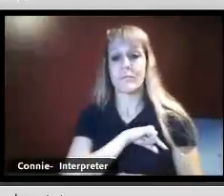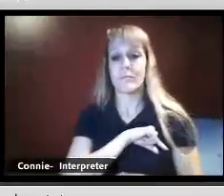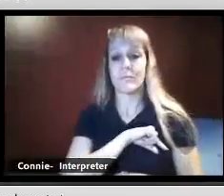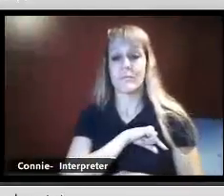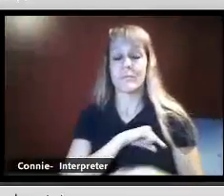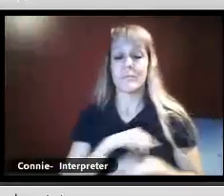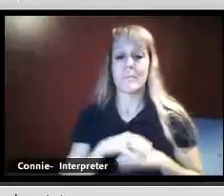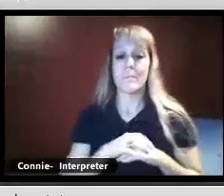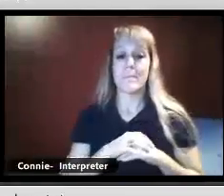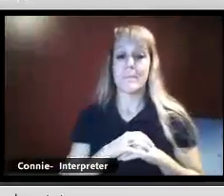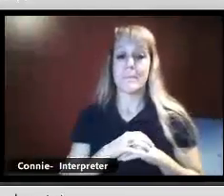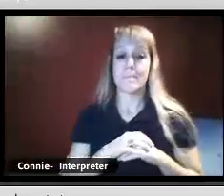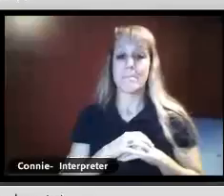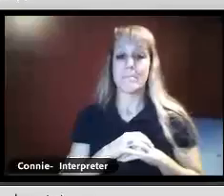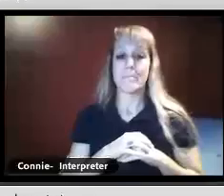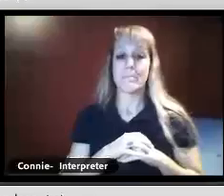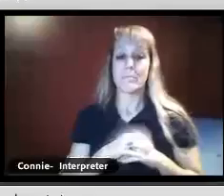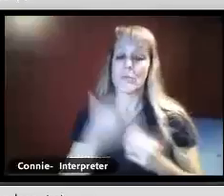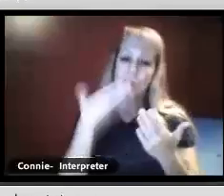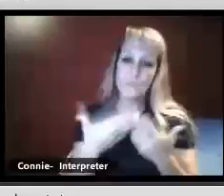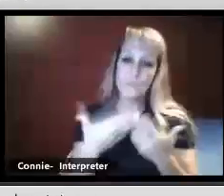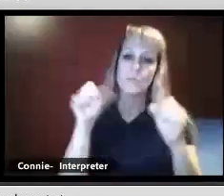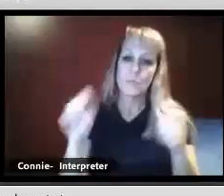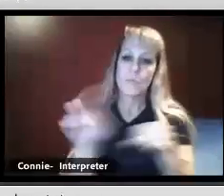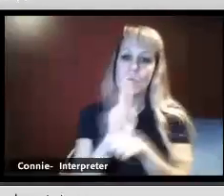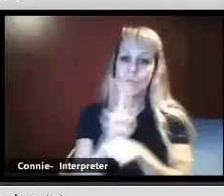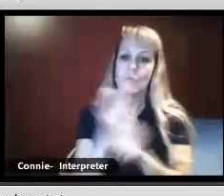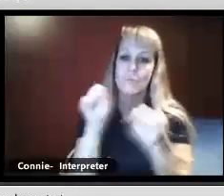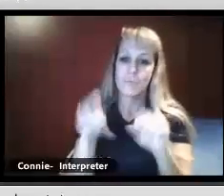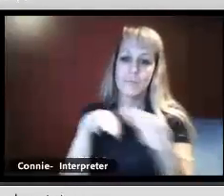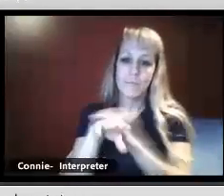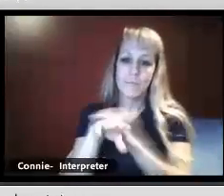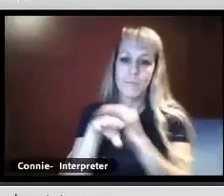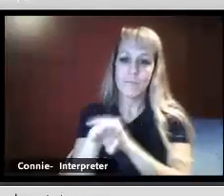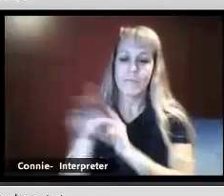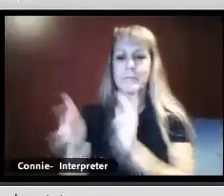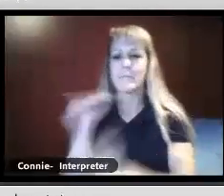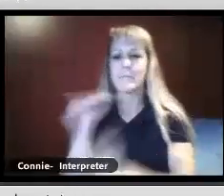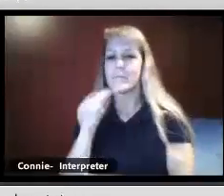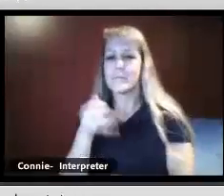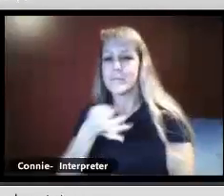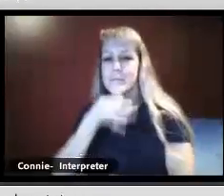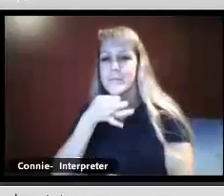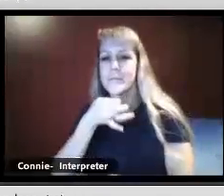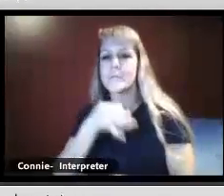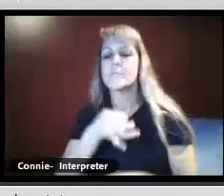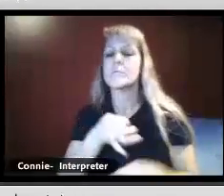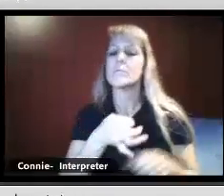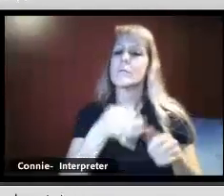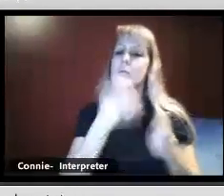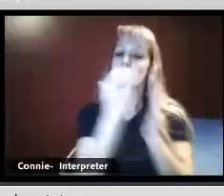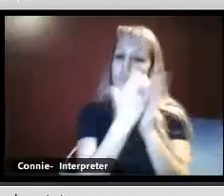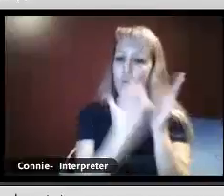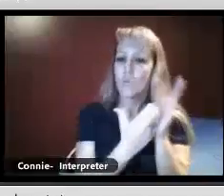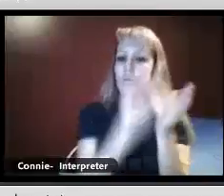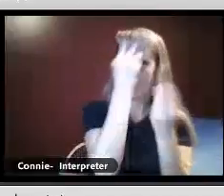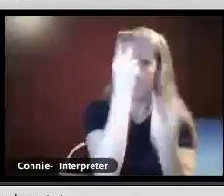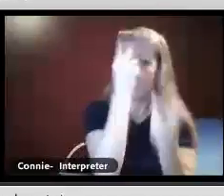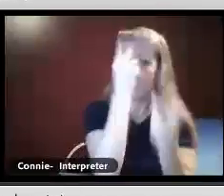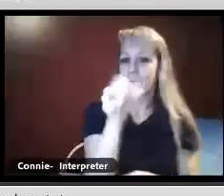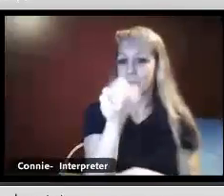really useful and accessible for non-experts. It's not only course material, but it's,